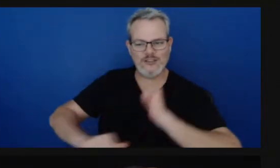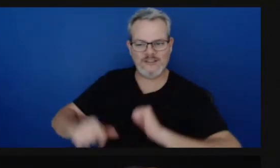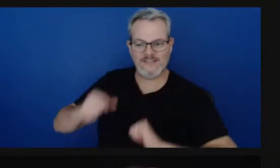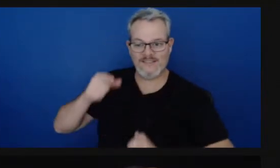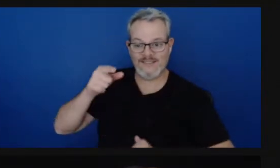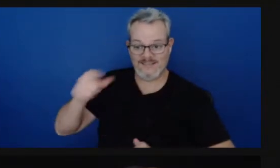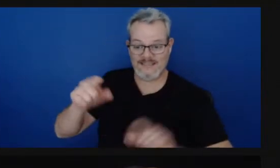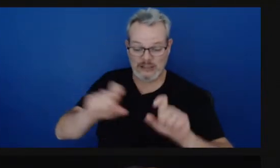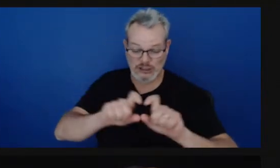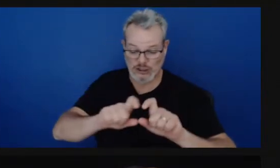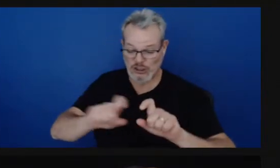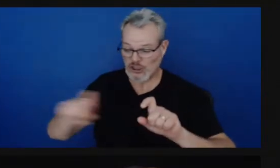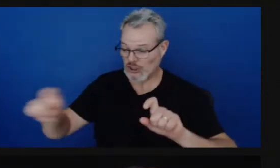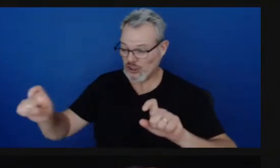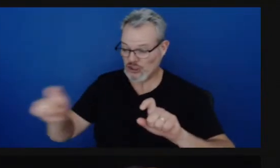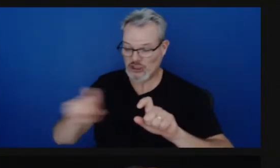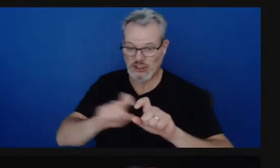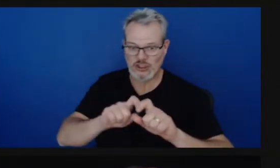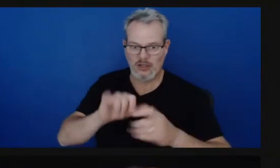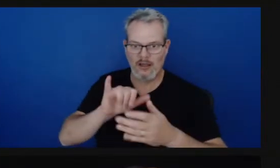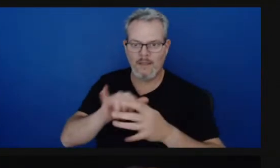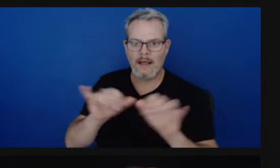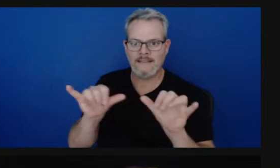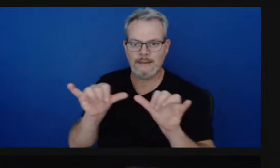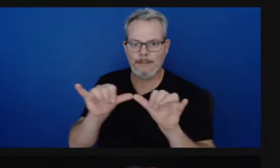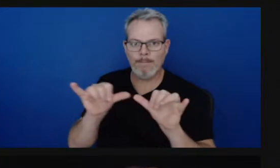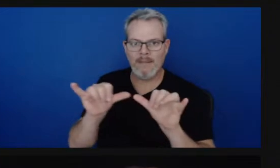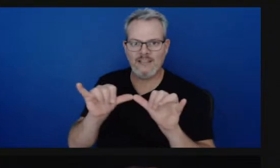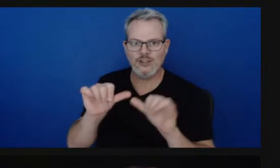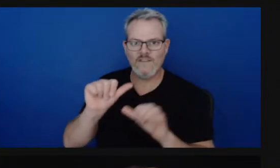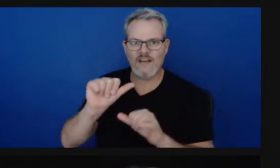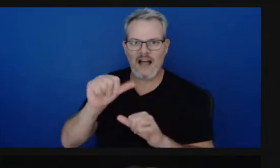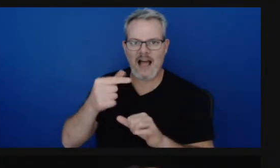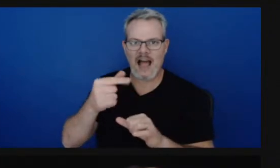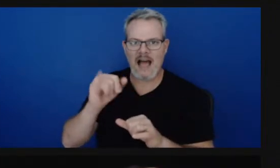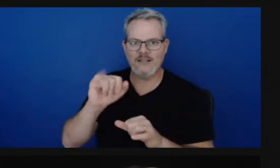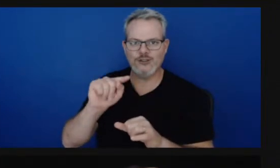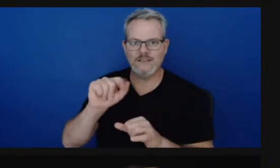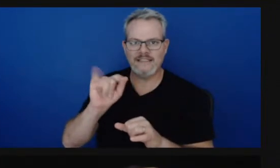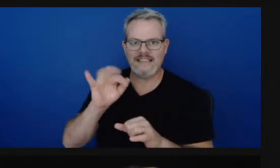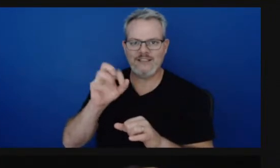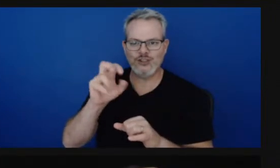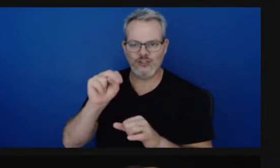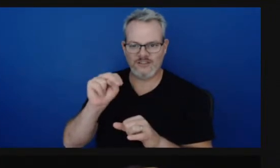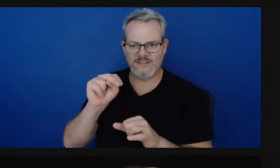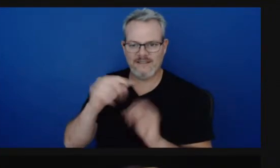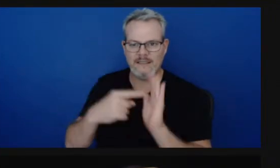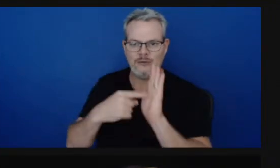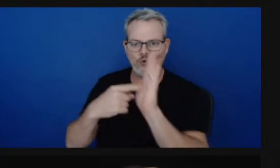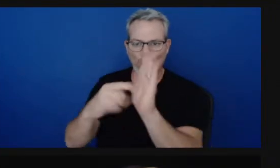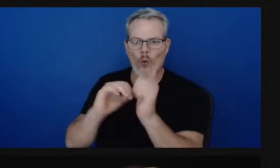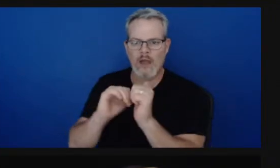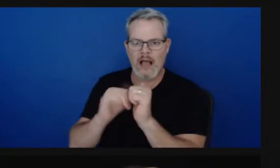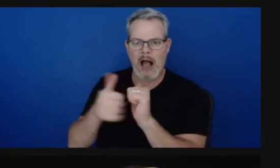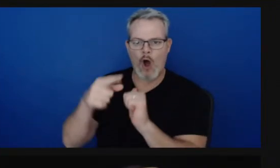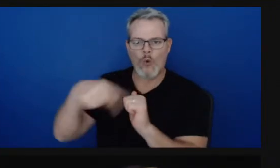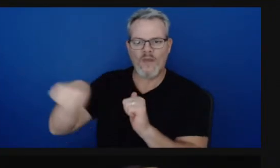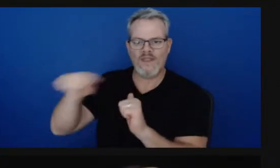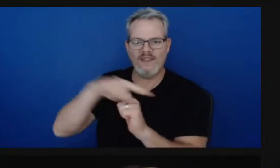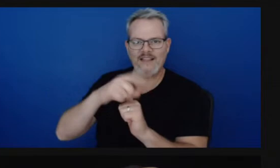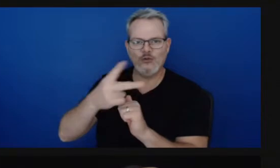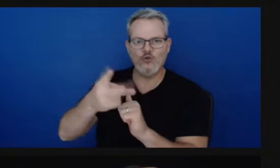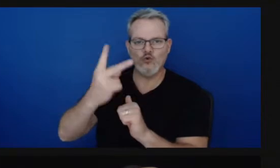Right? So how, the measure of agitation there, and showing how these two bodies